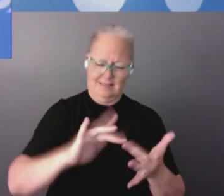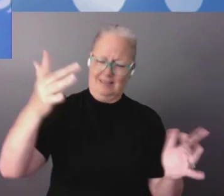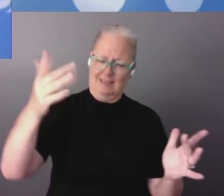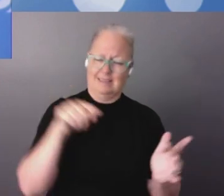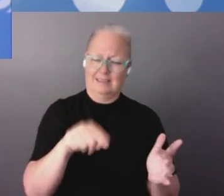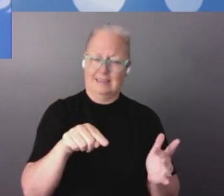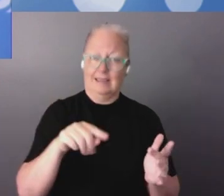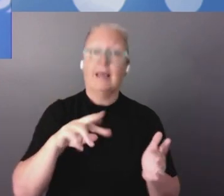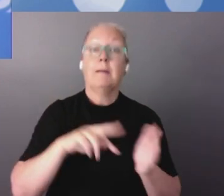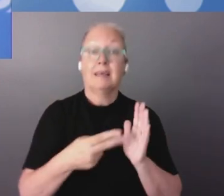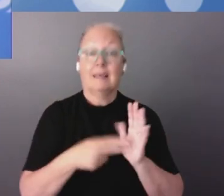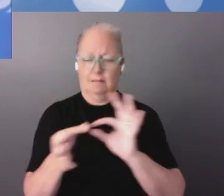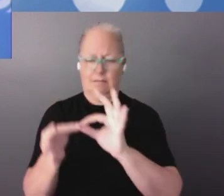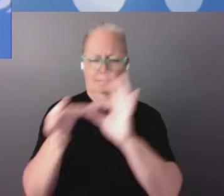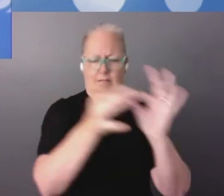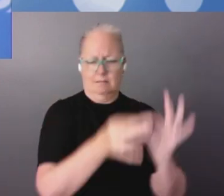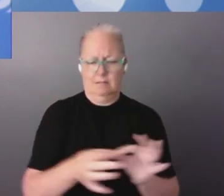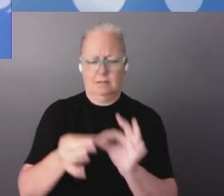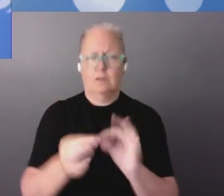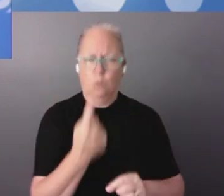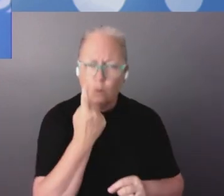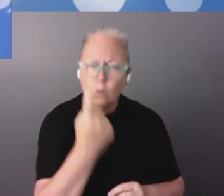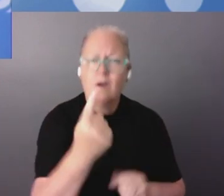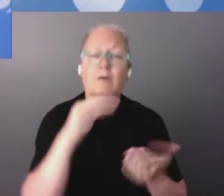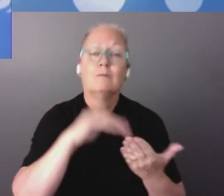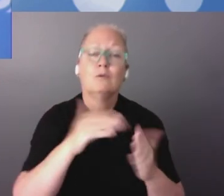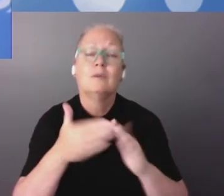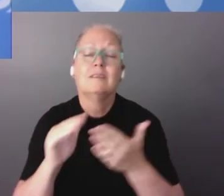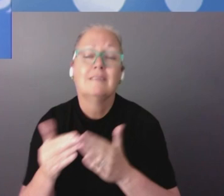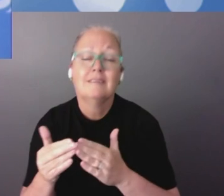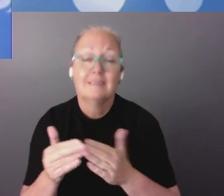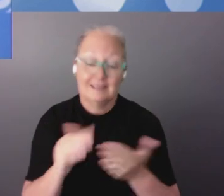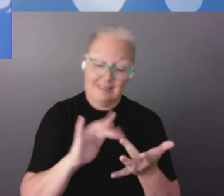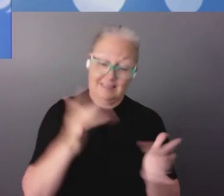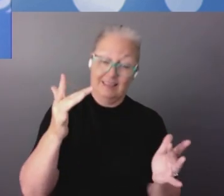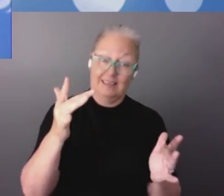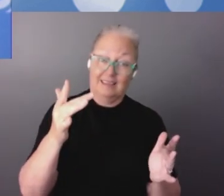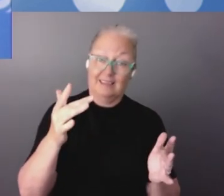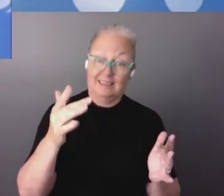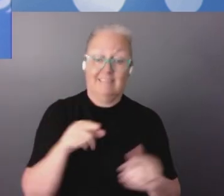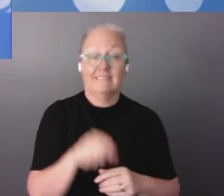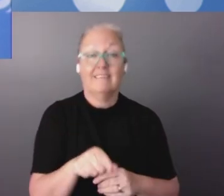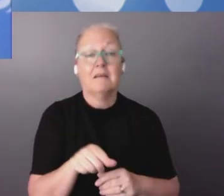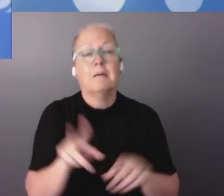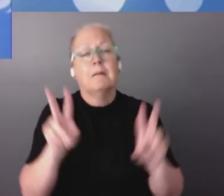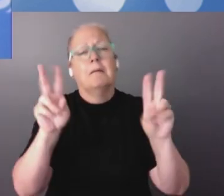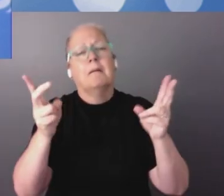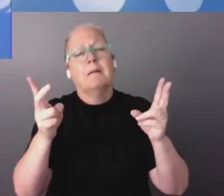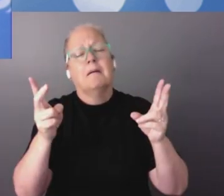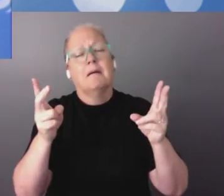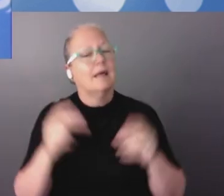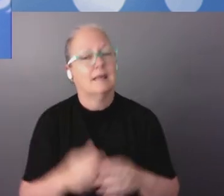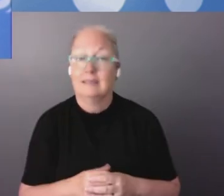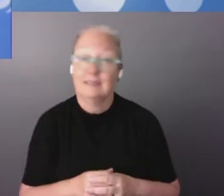community. Internet United is much more than just a theme. It's an urgent call